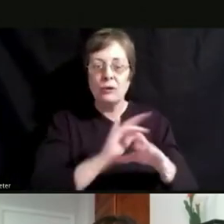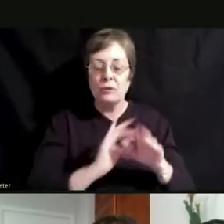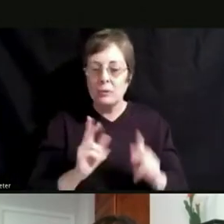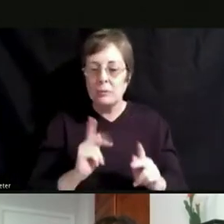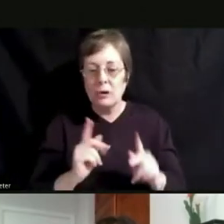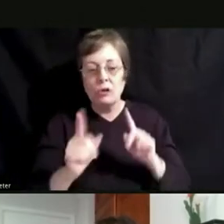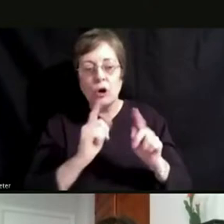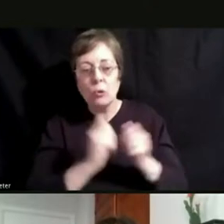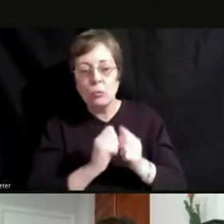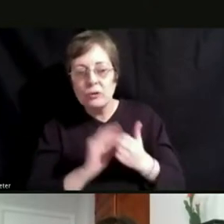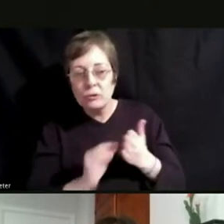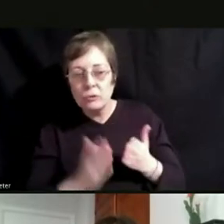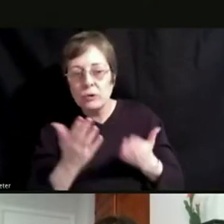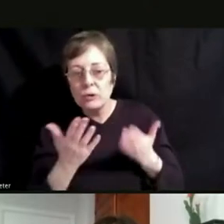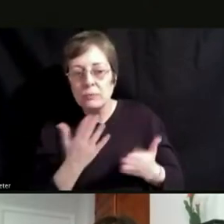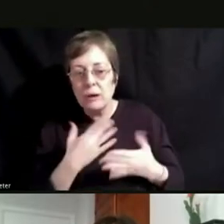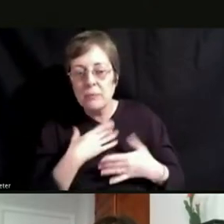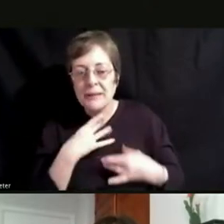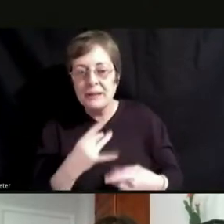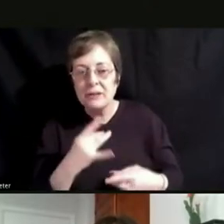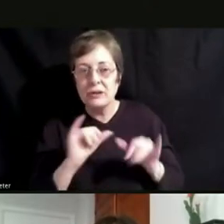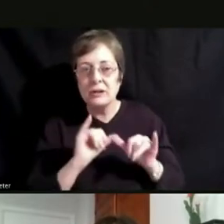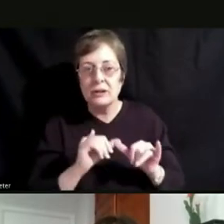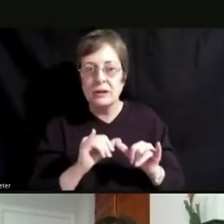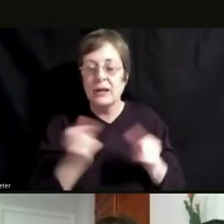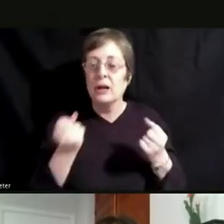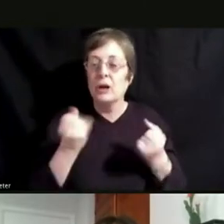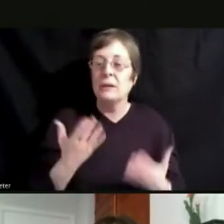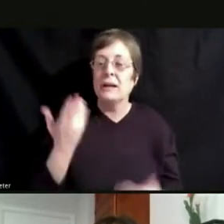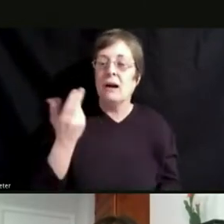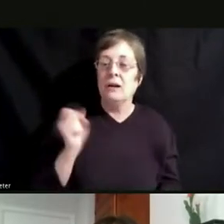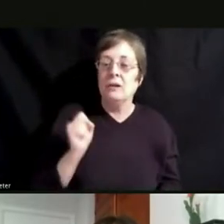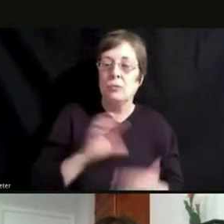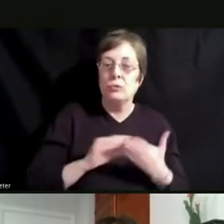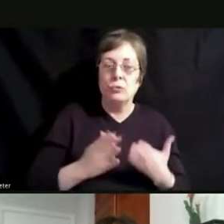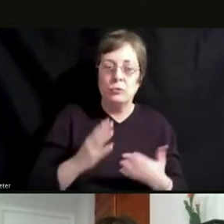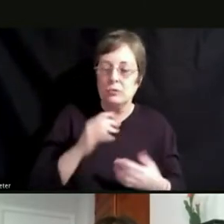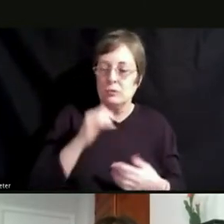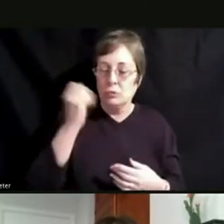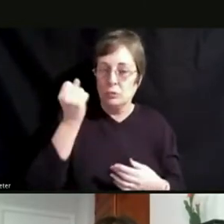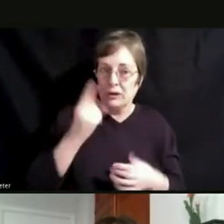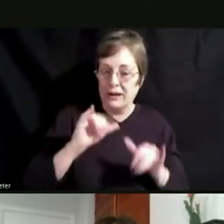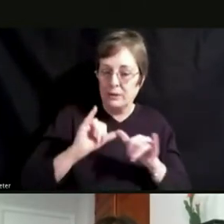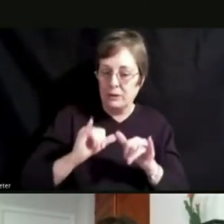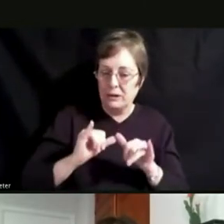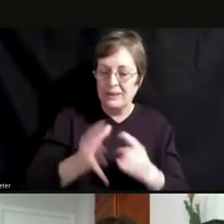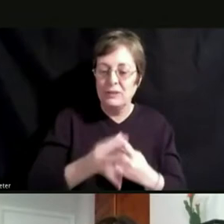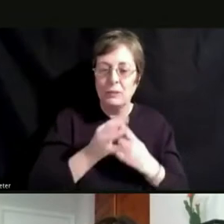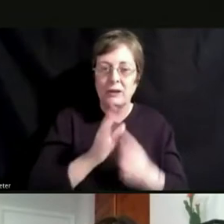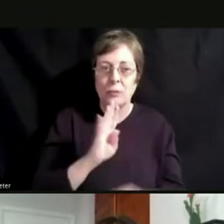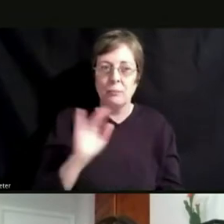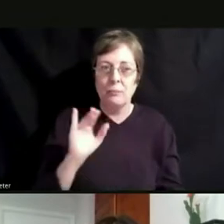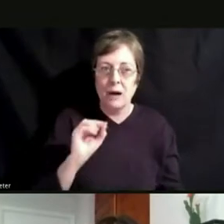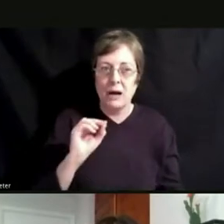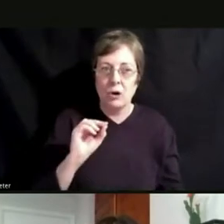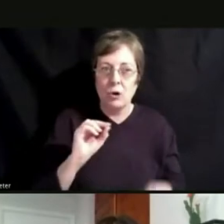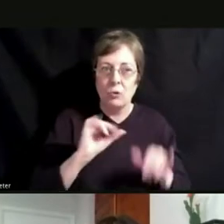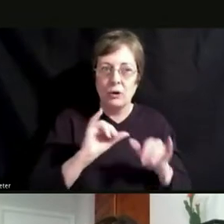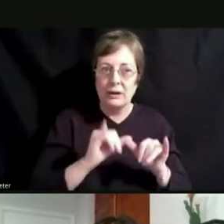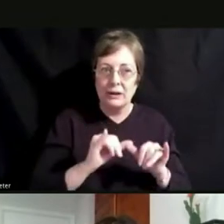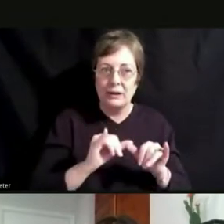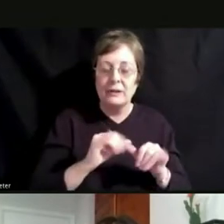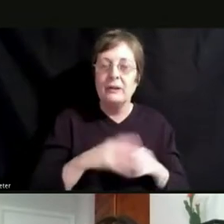in engineering. A lot of high school students don't really know what engineering is, especially bioengineering, because that's even really, really